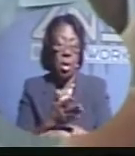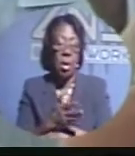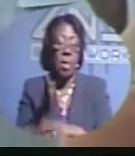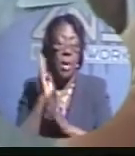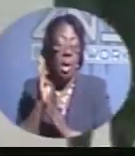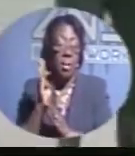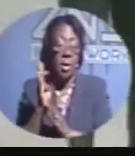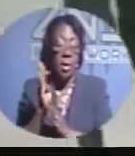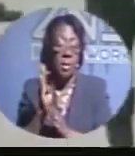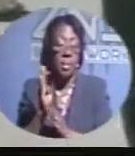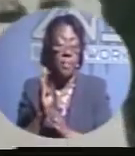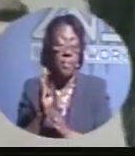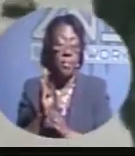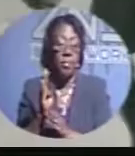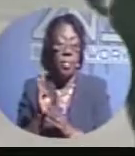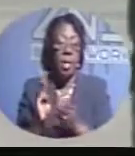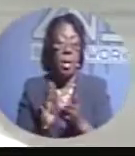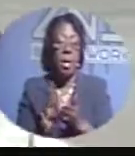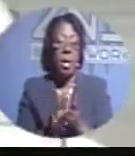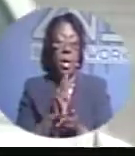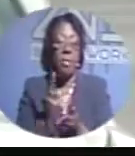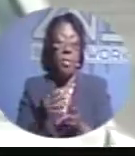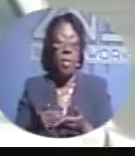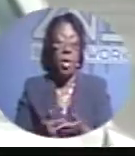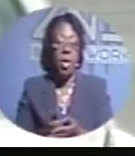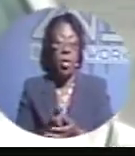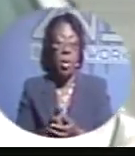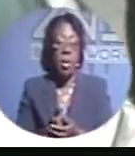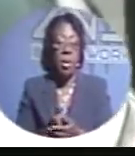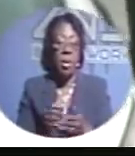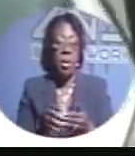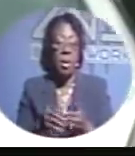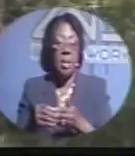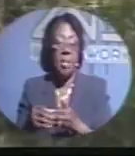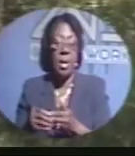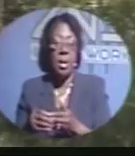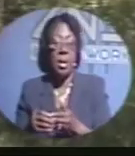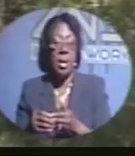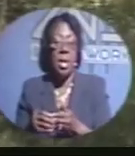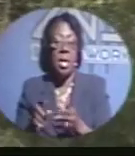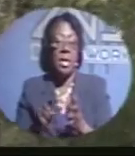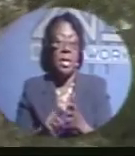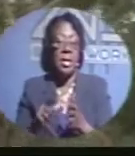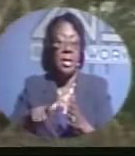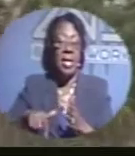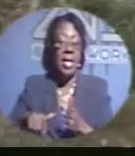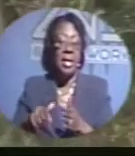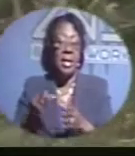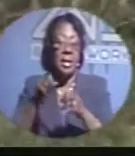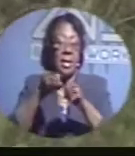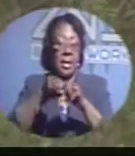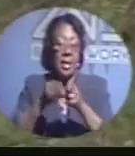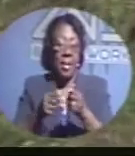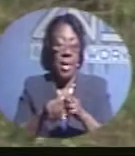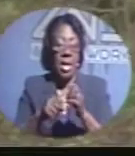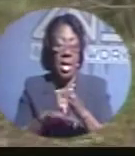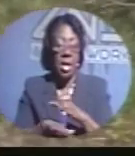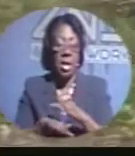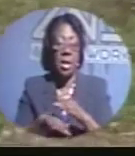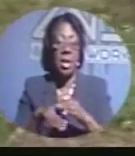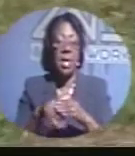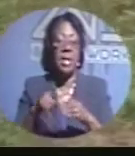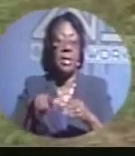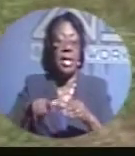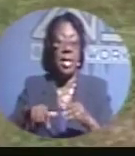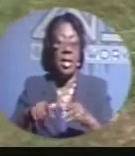pay. Urban Renewal officials led by Deputy Director Michelle Reckley says this latest demolition is an ongoing effort and could